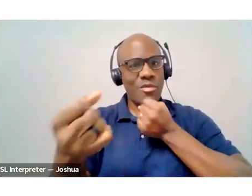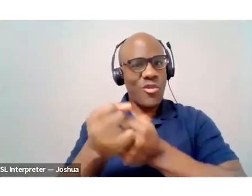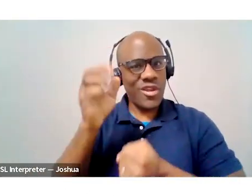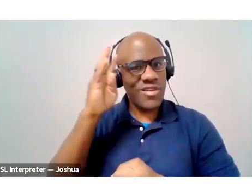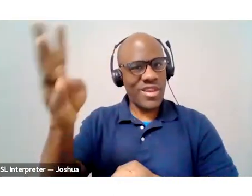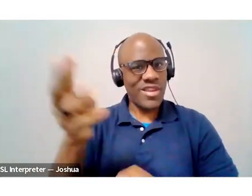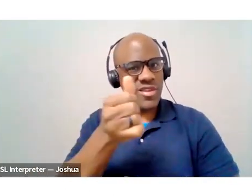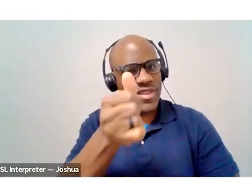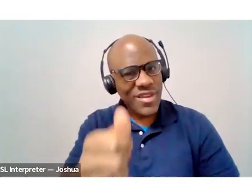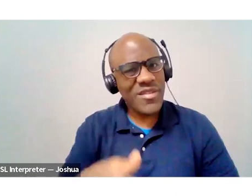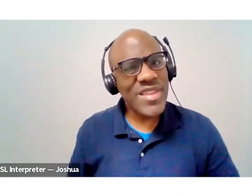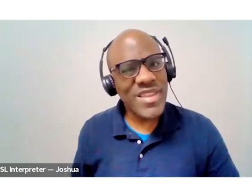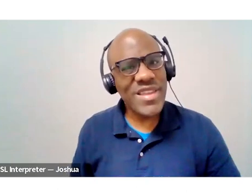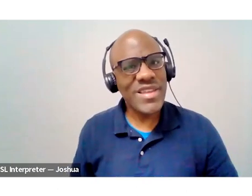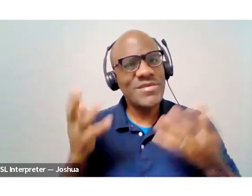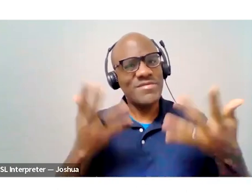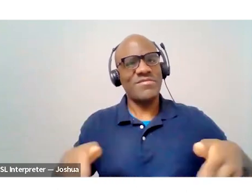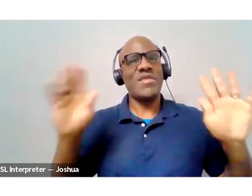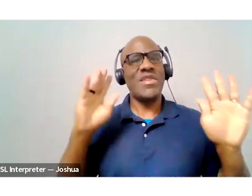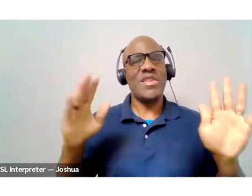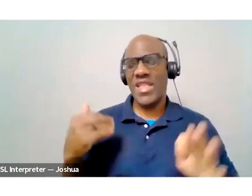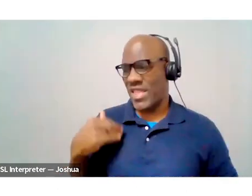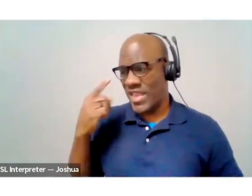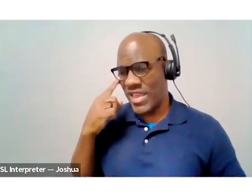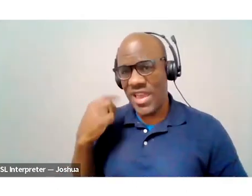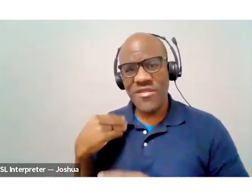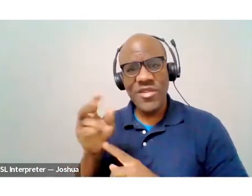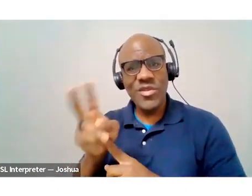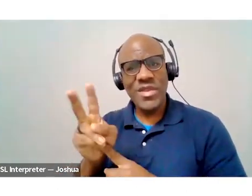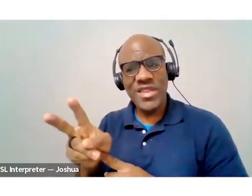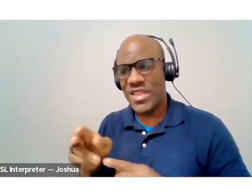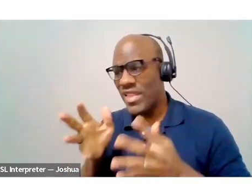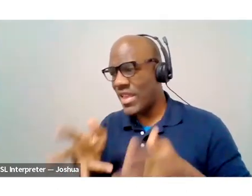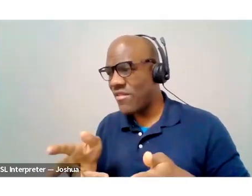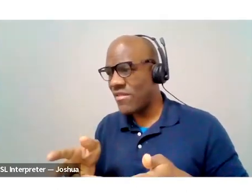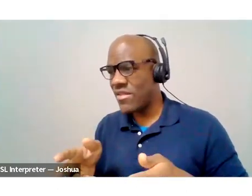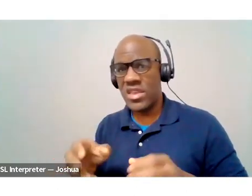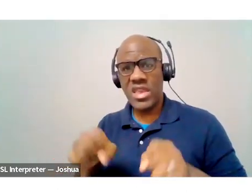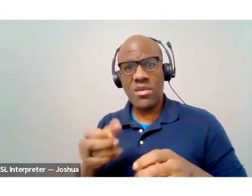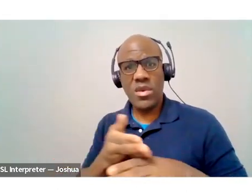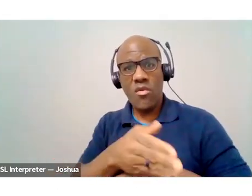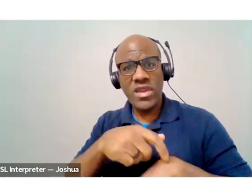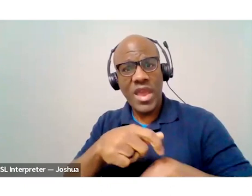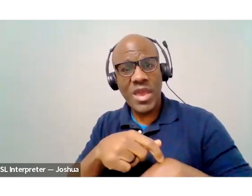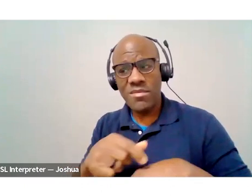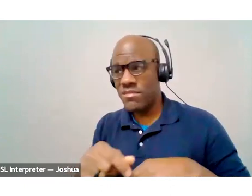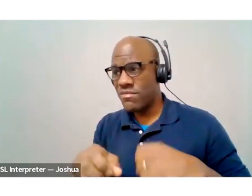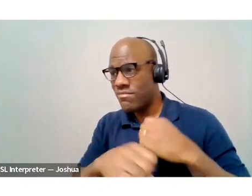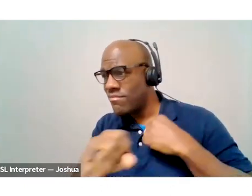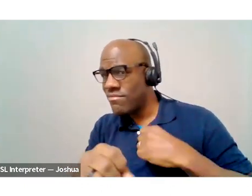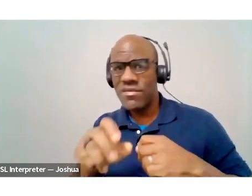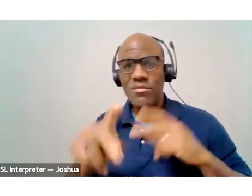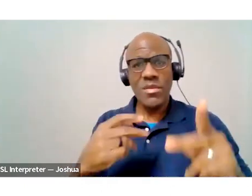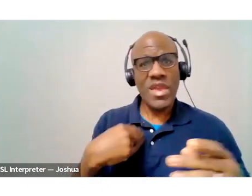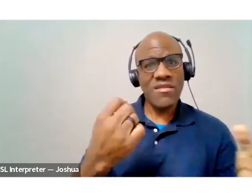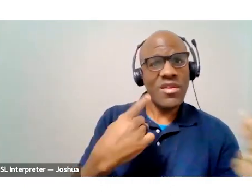minutes left, but do people have questions, or do we go for longer? What's the scenario? This is cool,